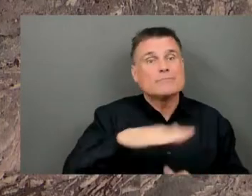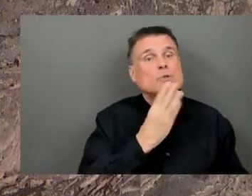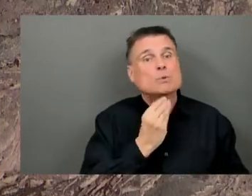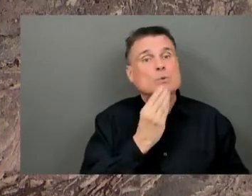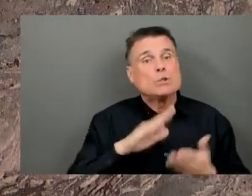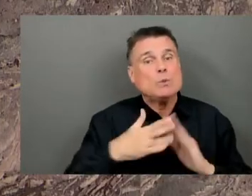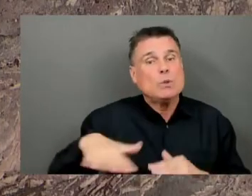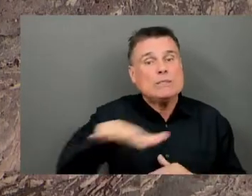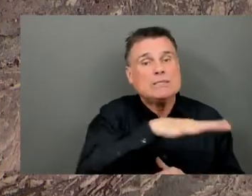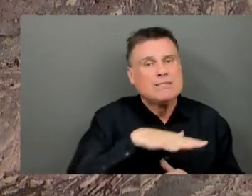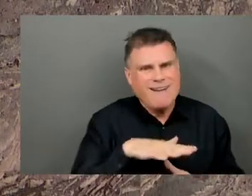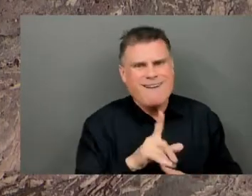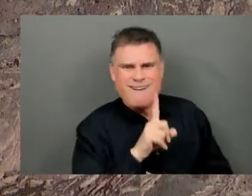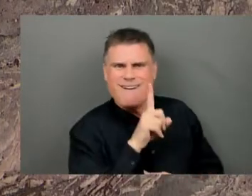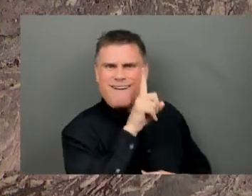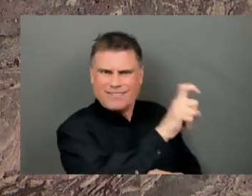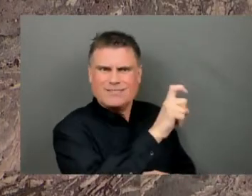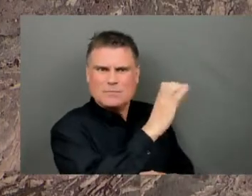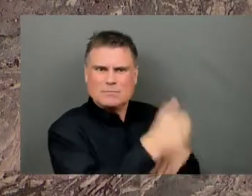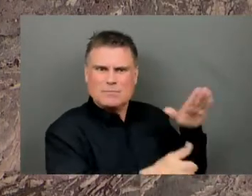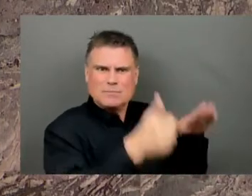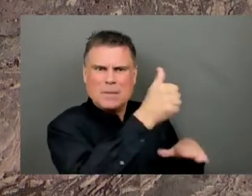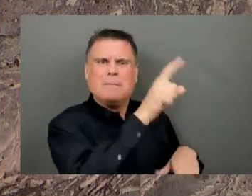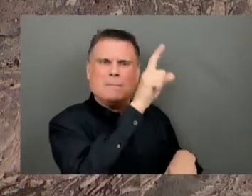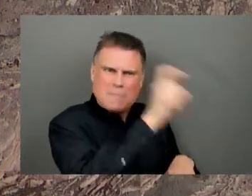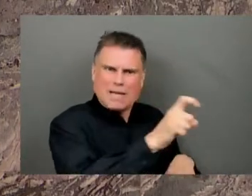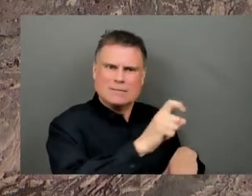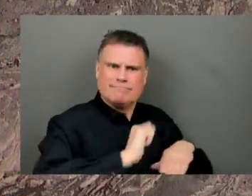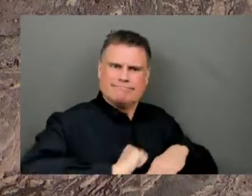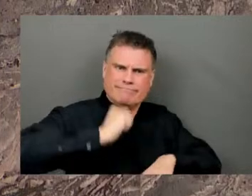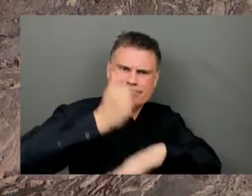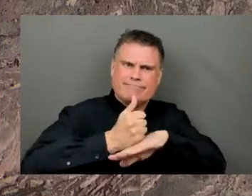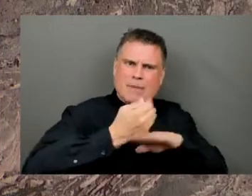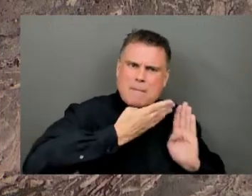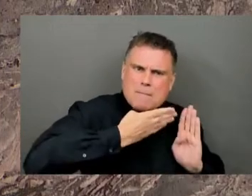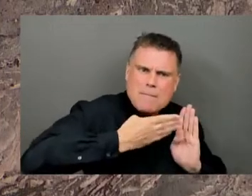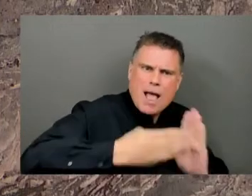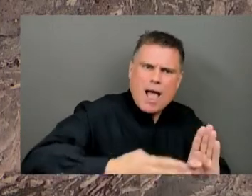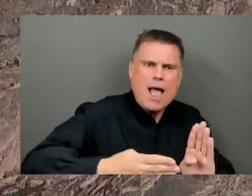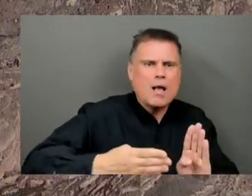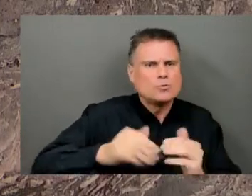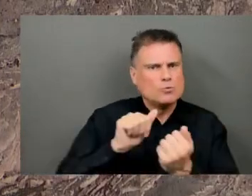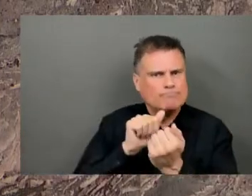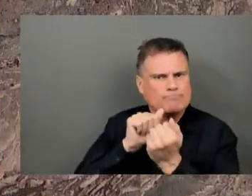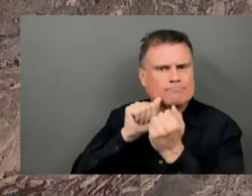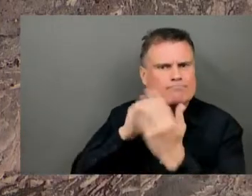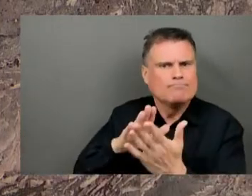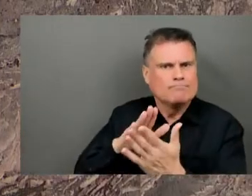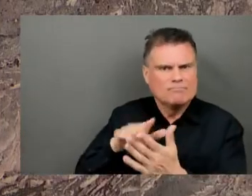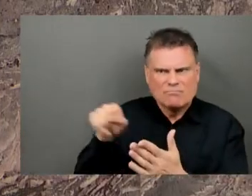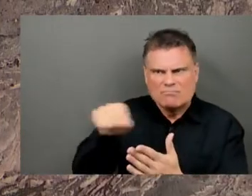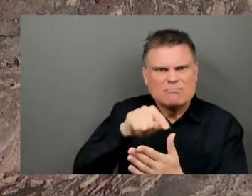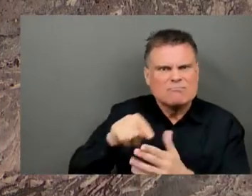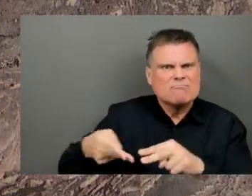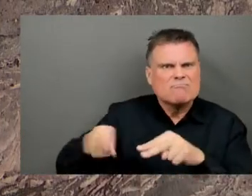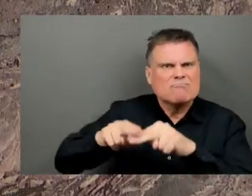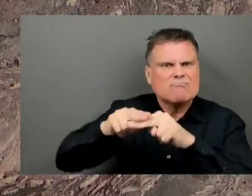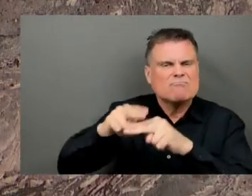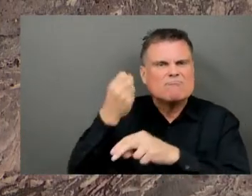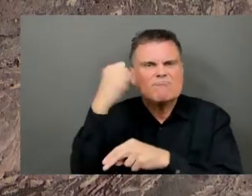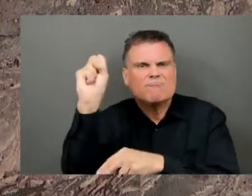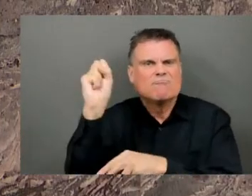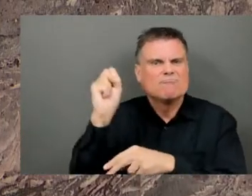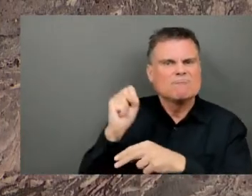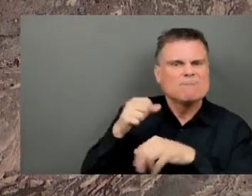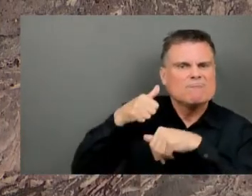address increasing and rising anti-Semitism in his government and in the wider society. So my questions to the Premier or anyone on the front bench